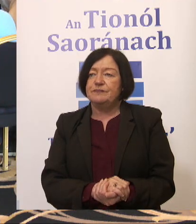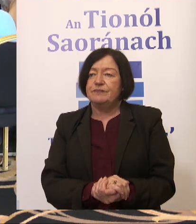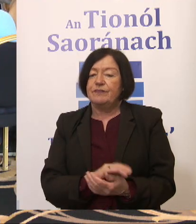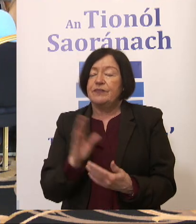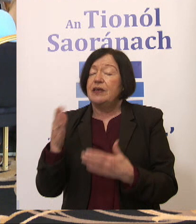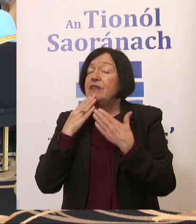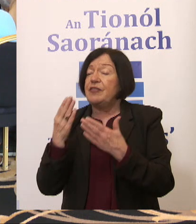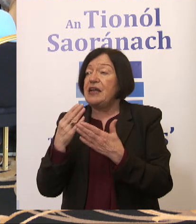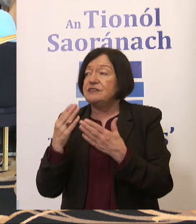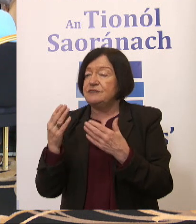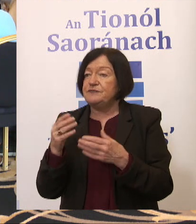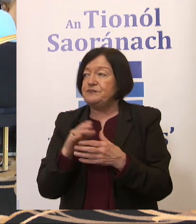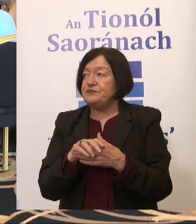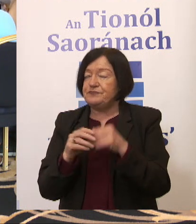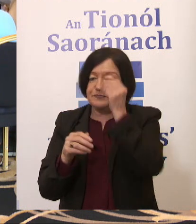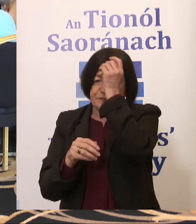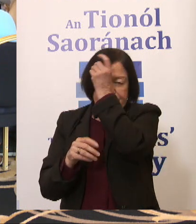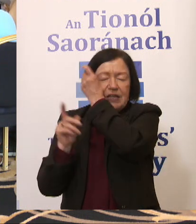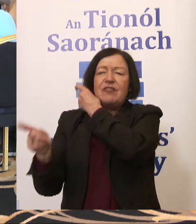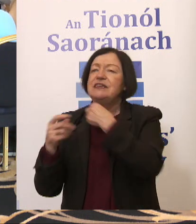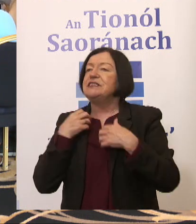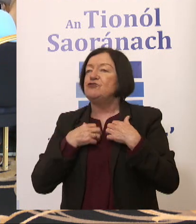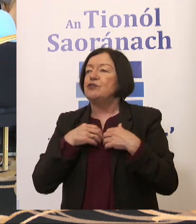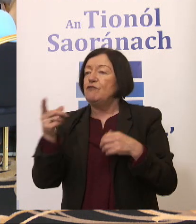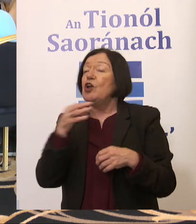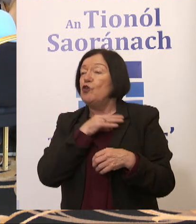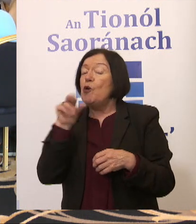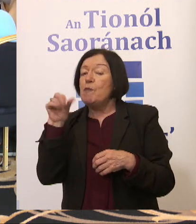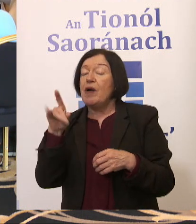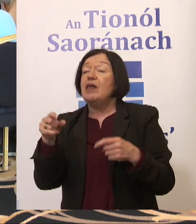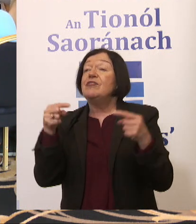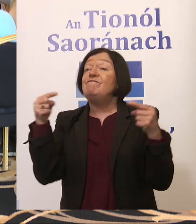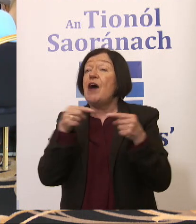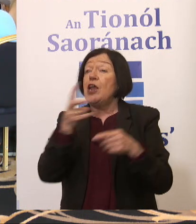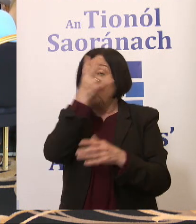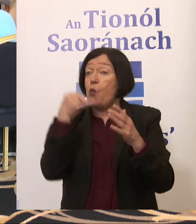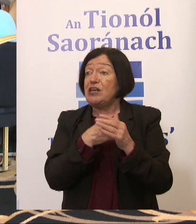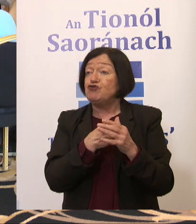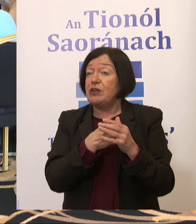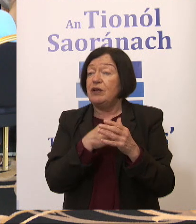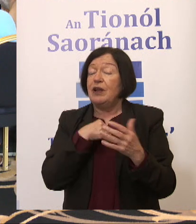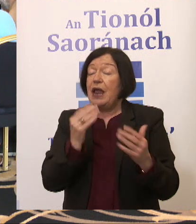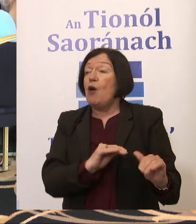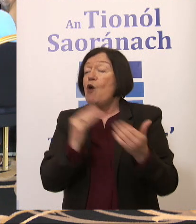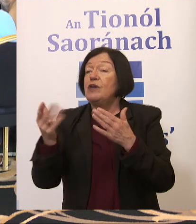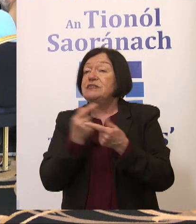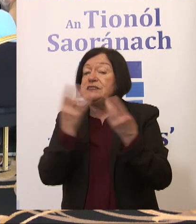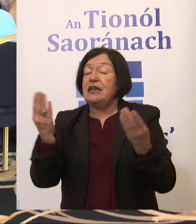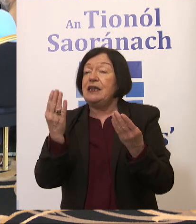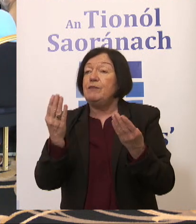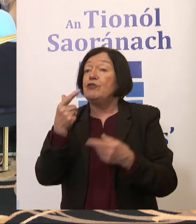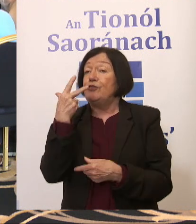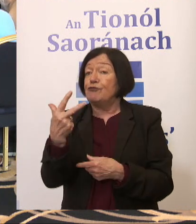Thanks, Brian. Yeah, I found that chart really interesting as well. Very good, Mark. So the final question in this session, we're over to back to table